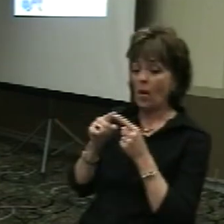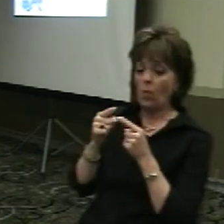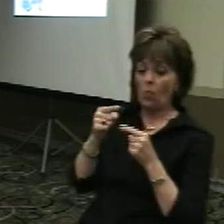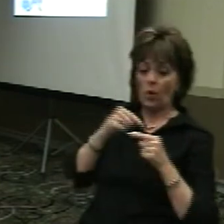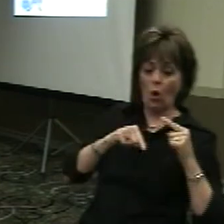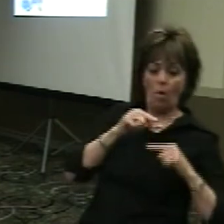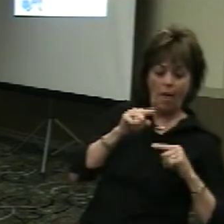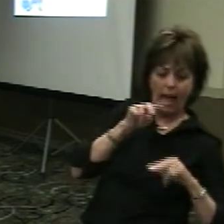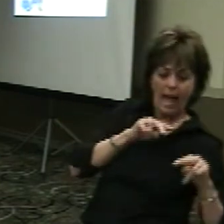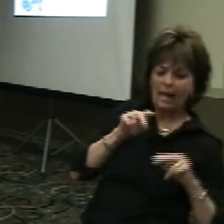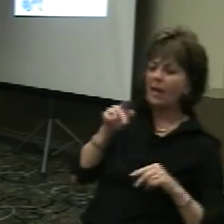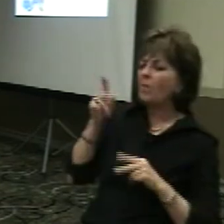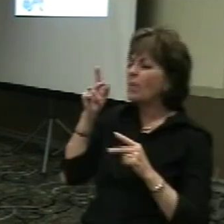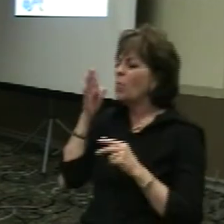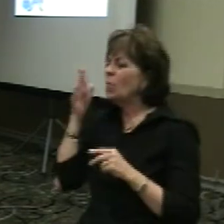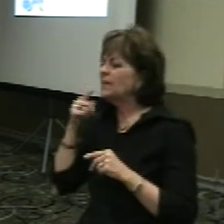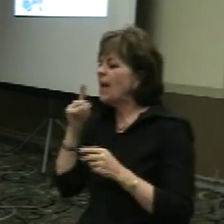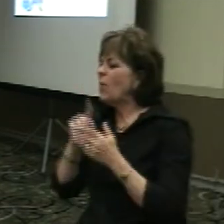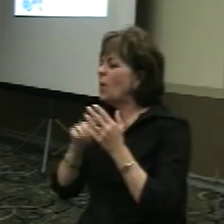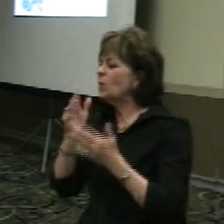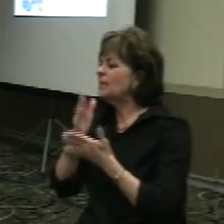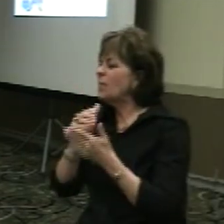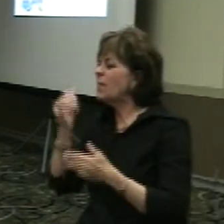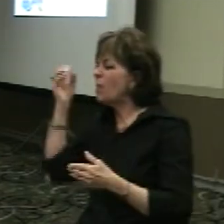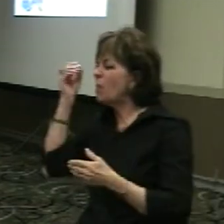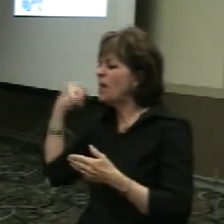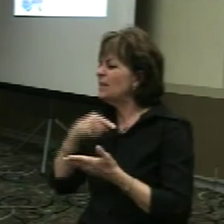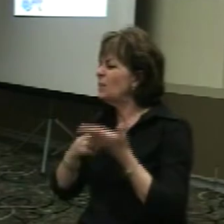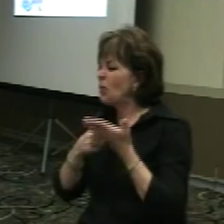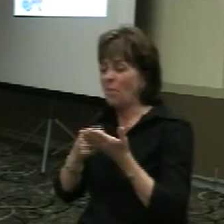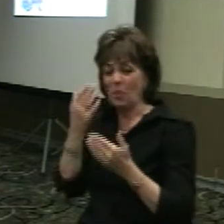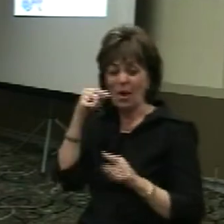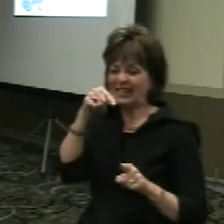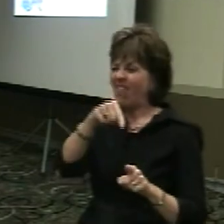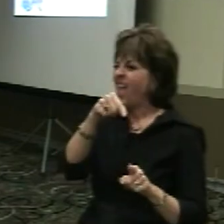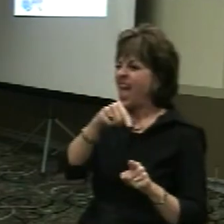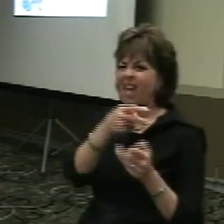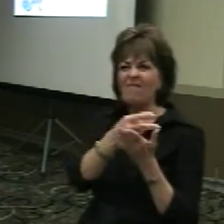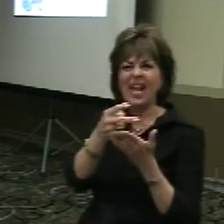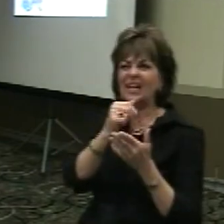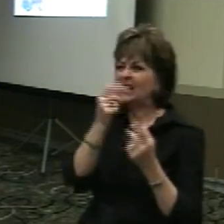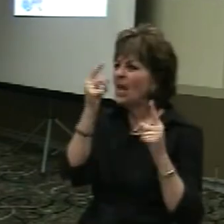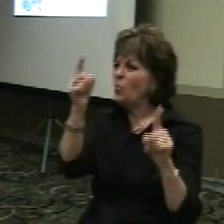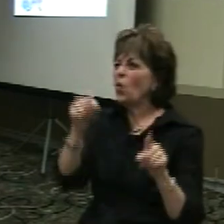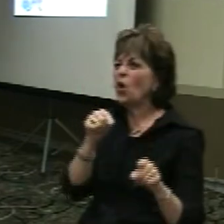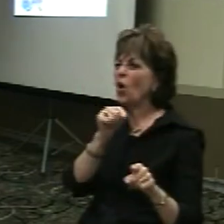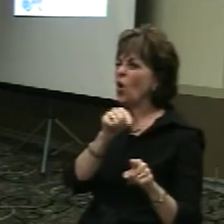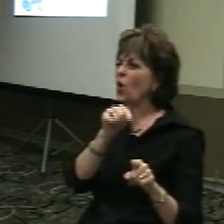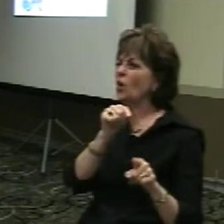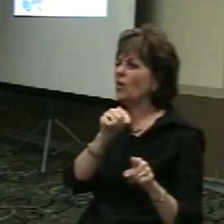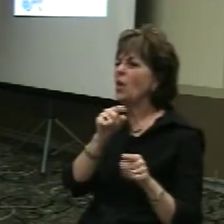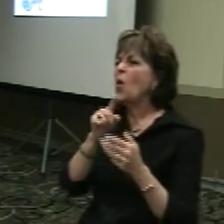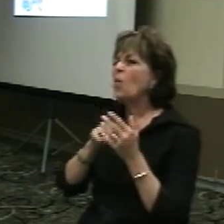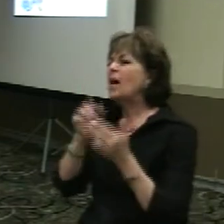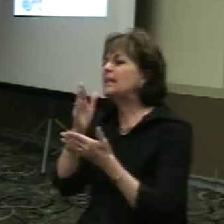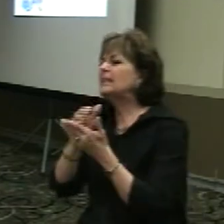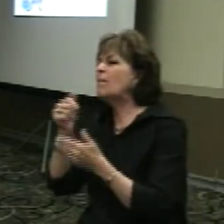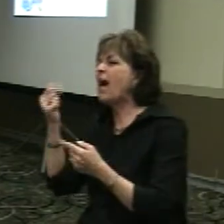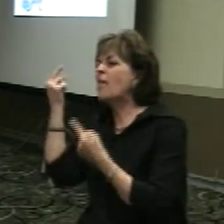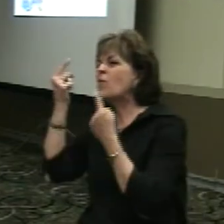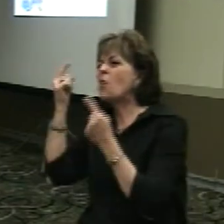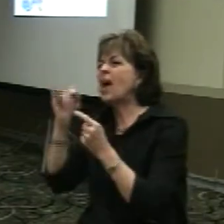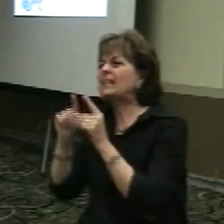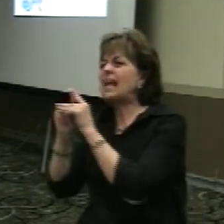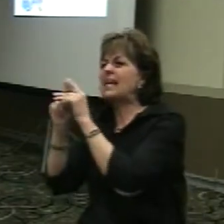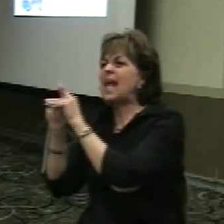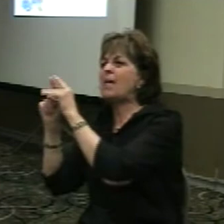people start looking and going, well, what were some of the other opinions that we were talking about? Because this one didn't work. What's some other thoughts that were